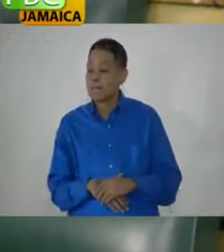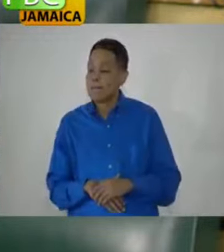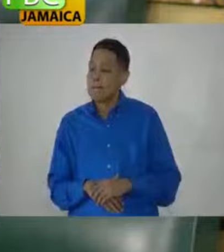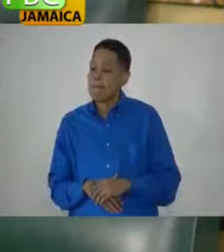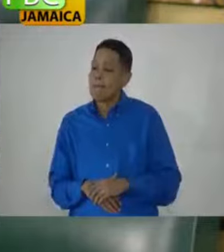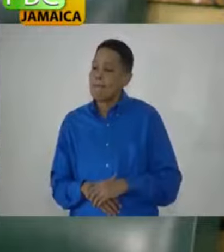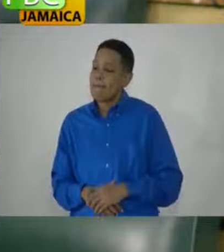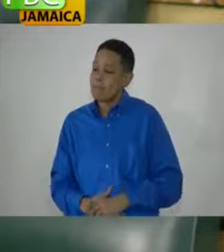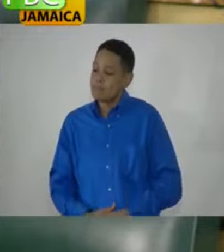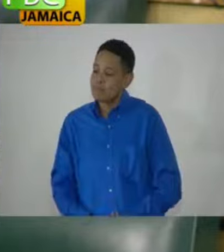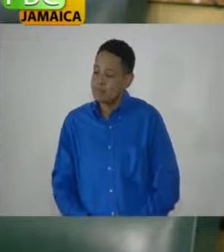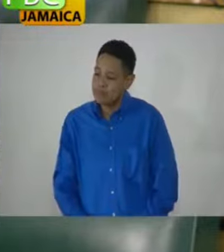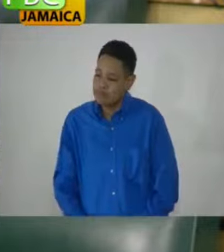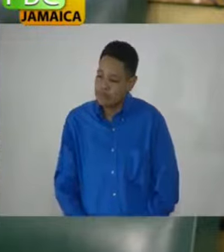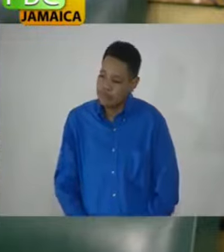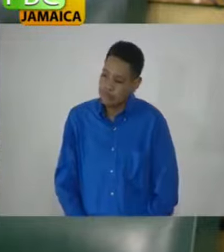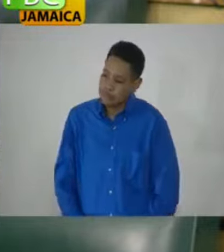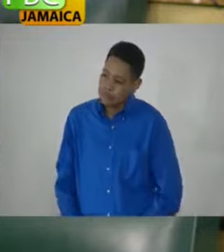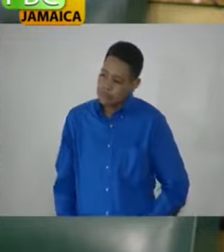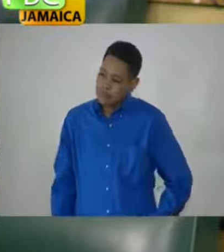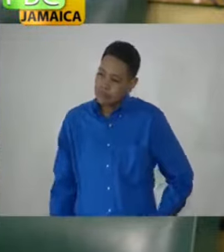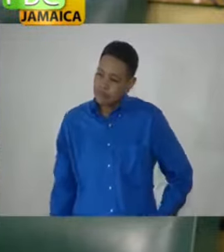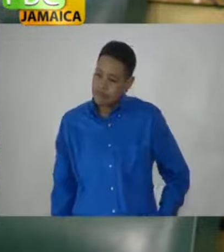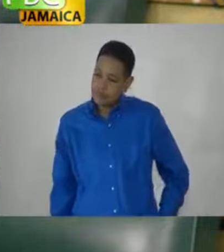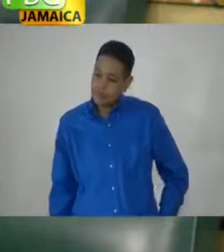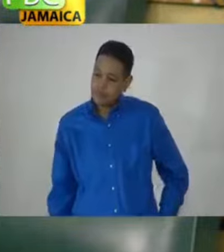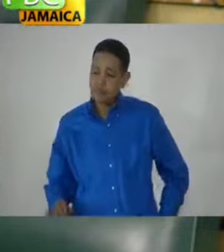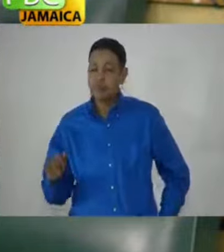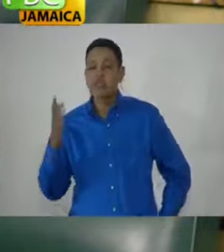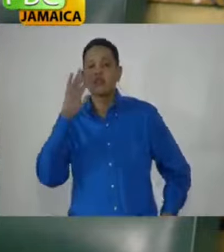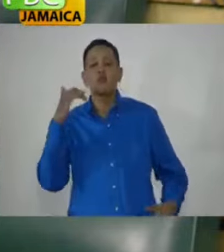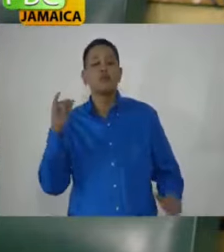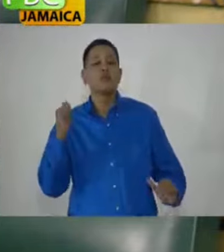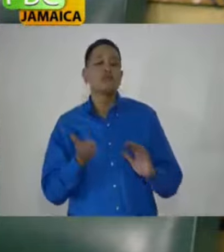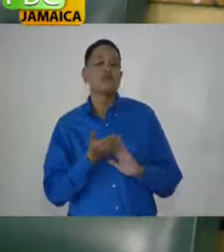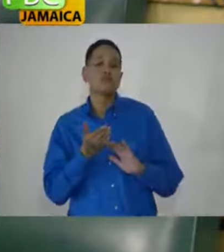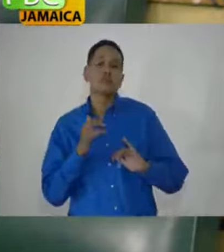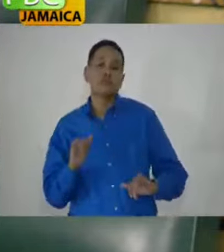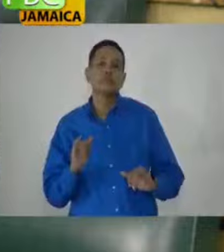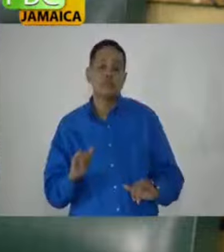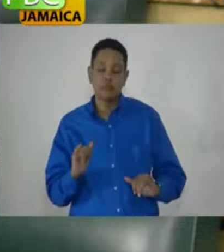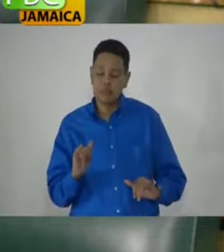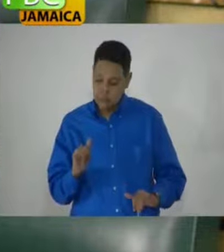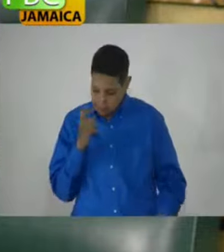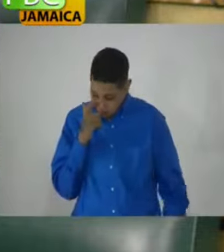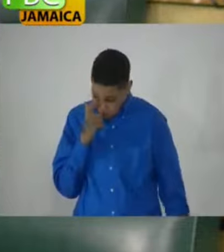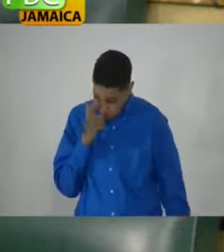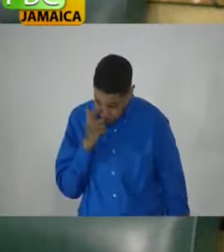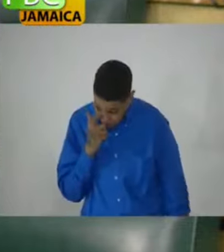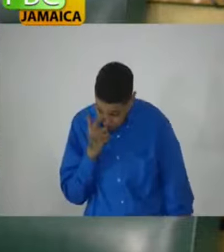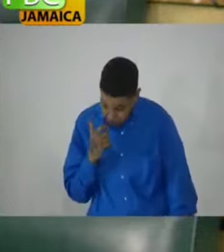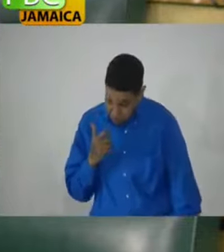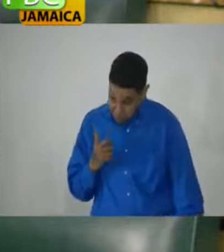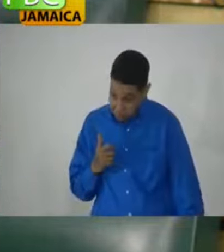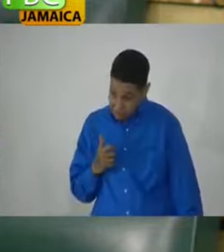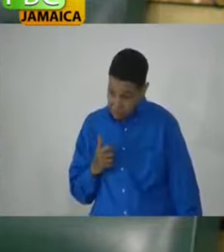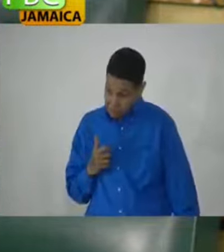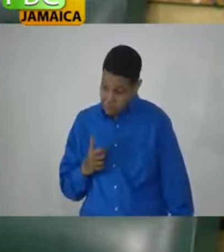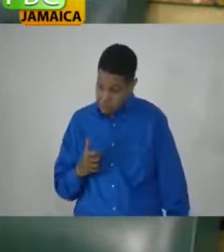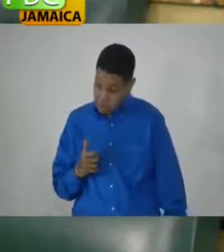And that is where we will continue to be, Madam Speaker. Madam